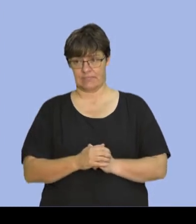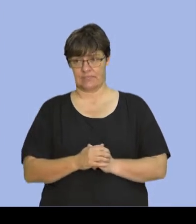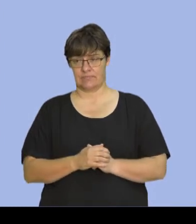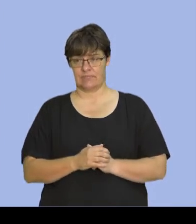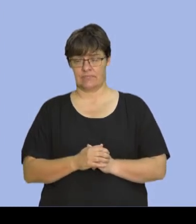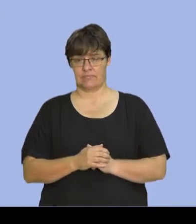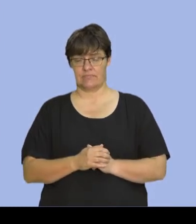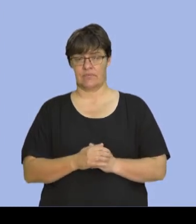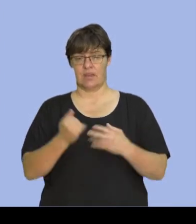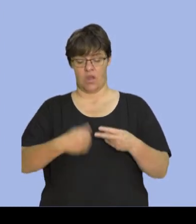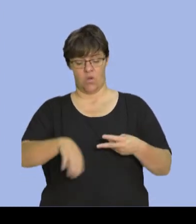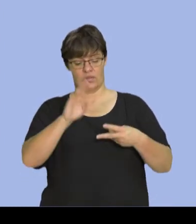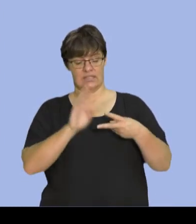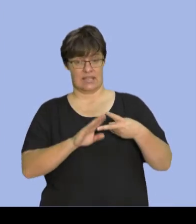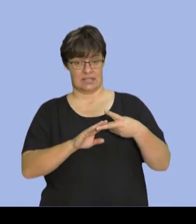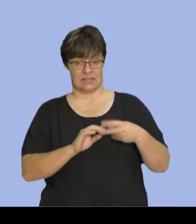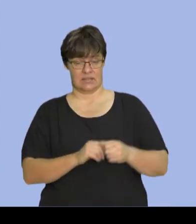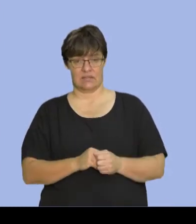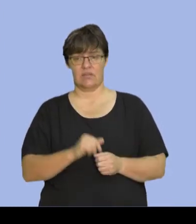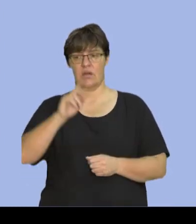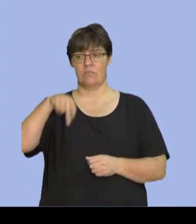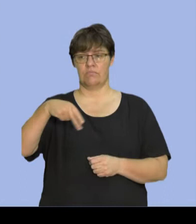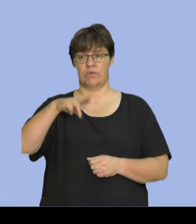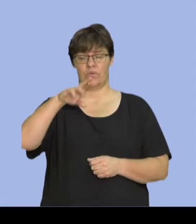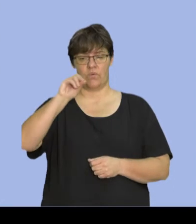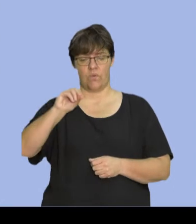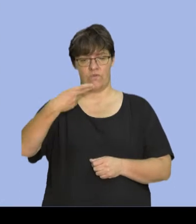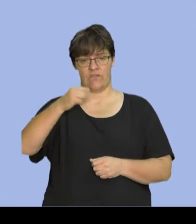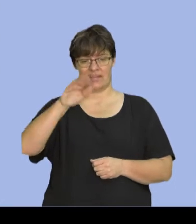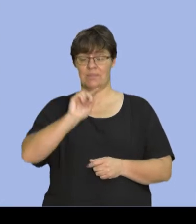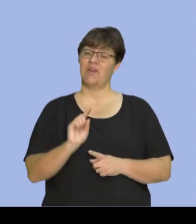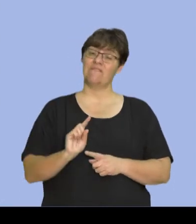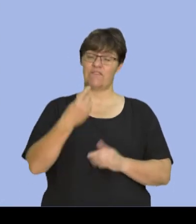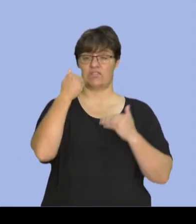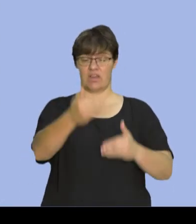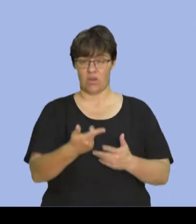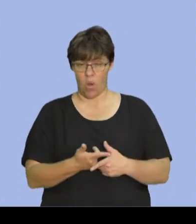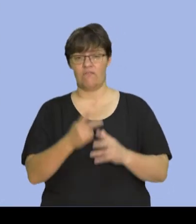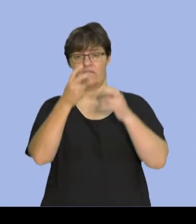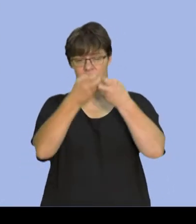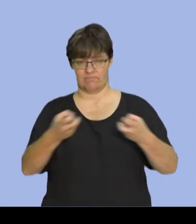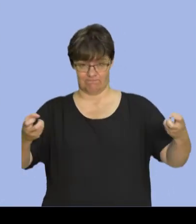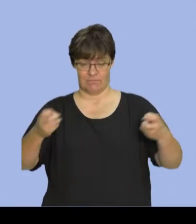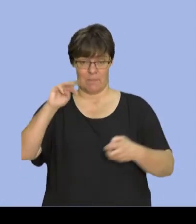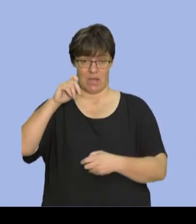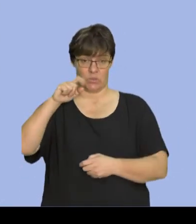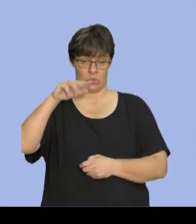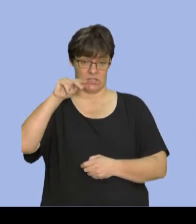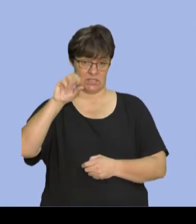Right, so let's look at the next phase, which is prophase. This is the first phase of the actual process of